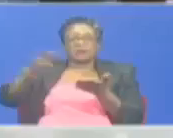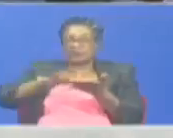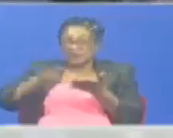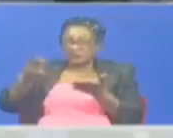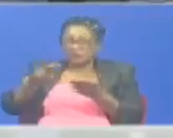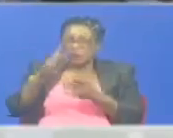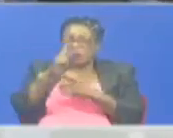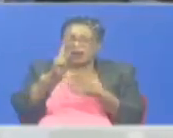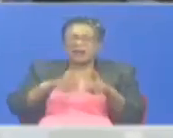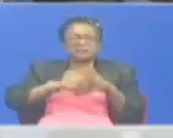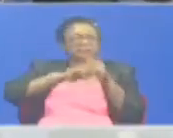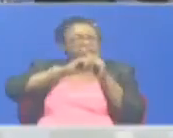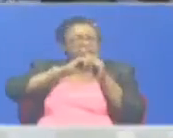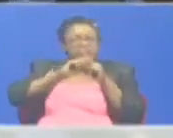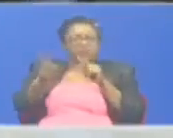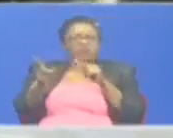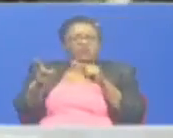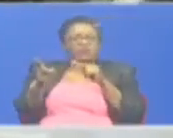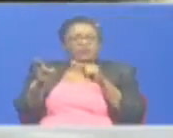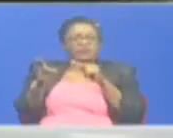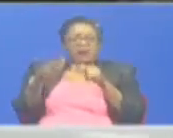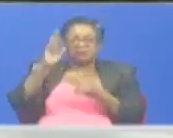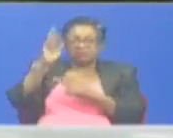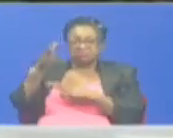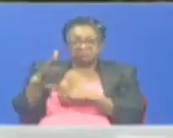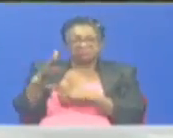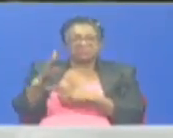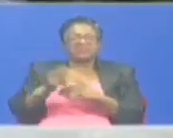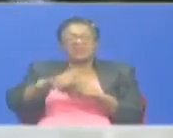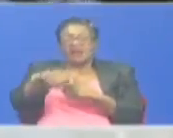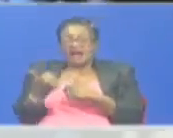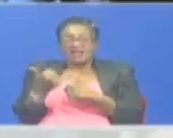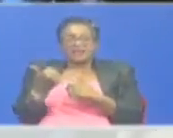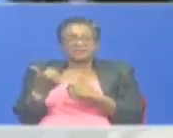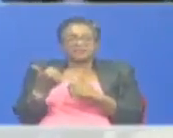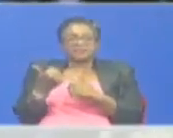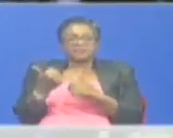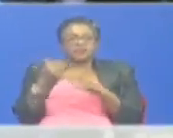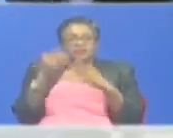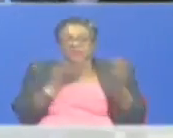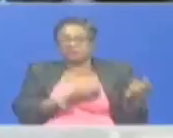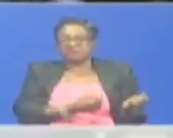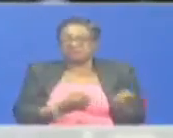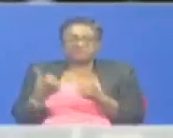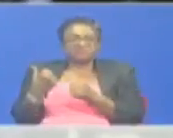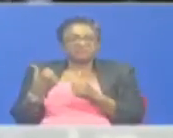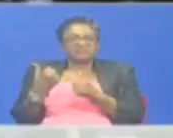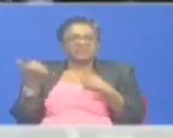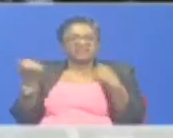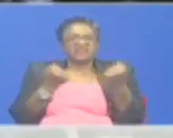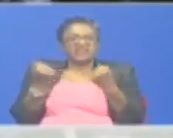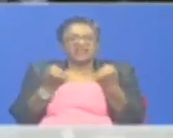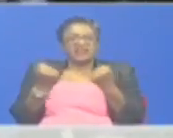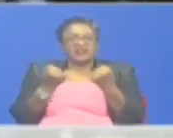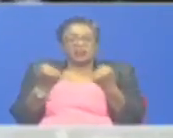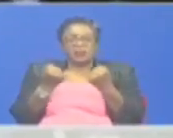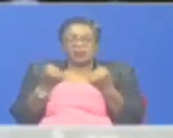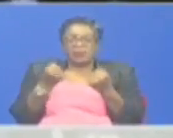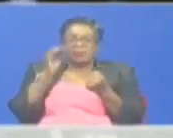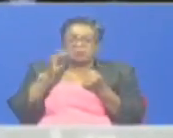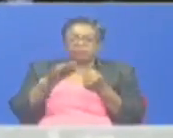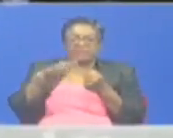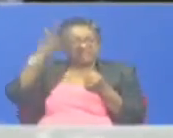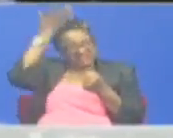kama anakimbilia huko, akapigwa risasi na bado walitolewa kwa gari wakimbilia. Hiyo gari ilikuwa imebandikwa taxi na ni kama